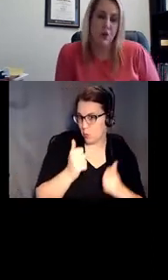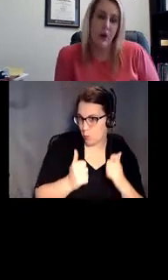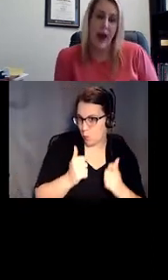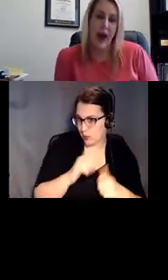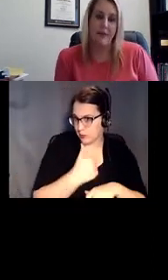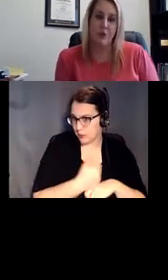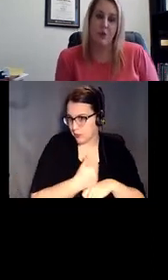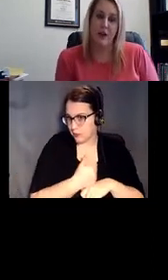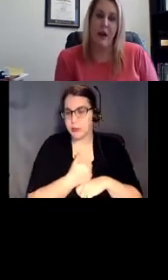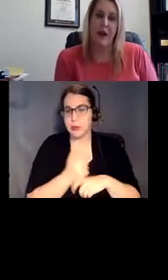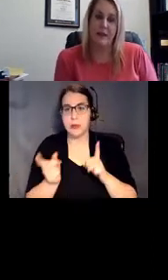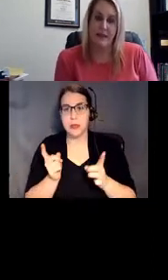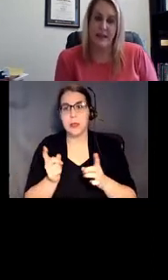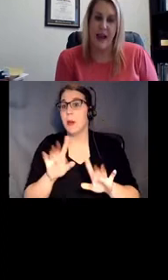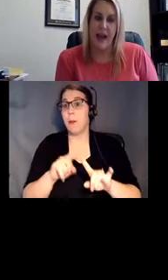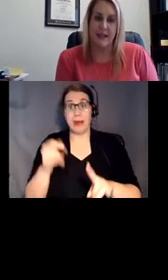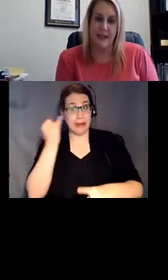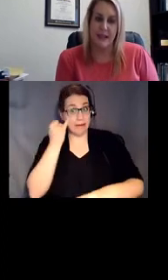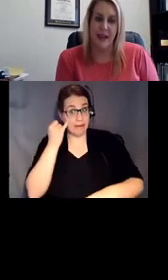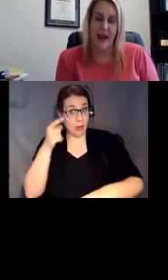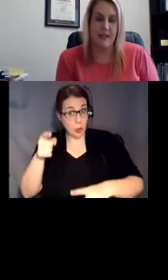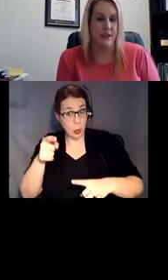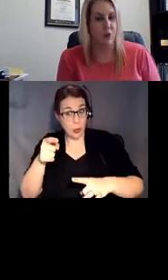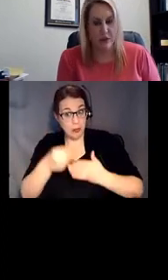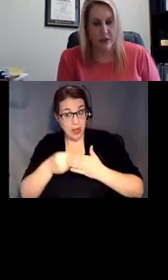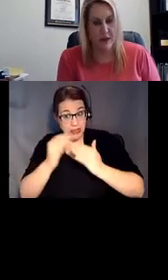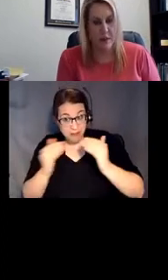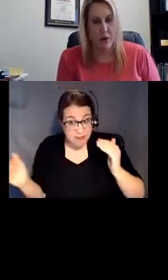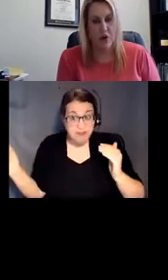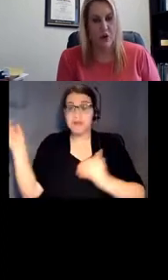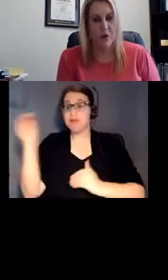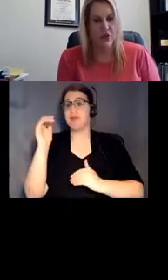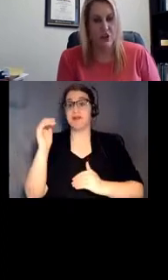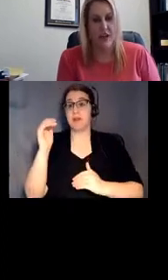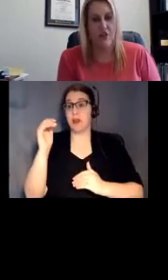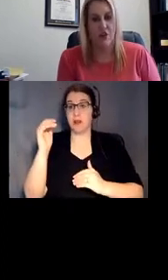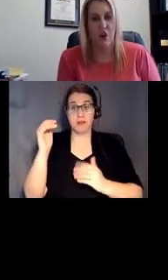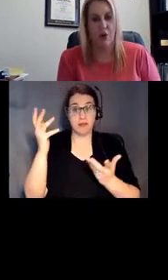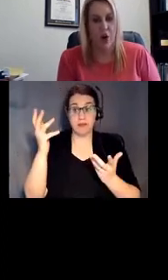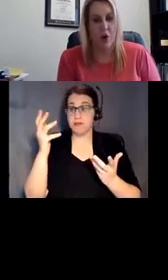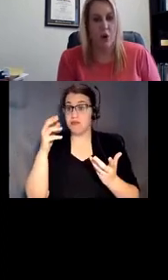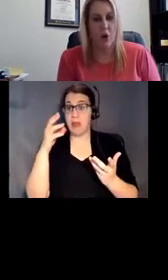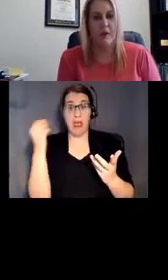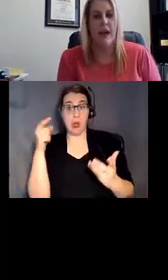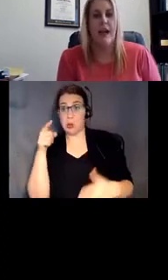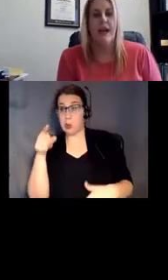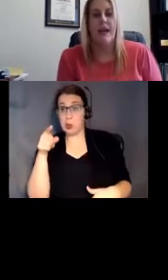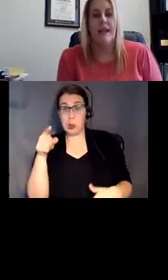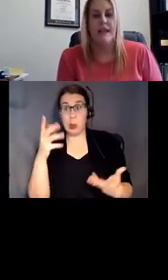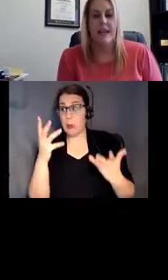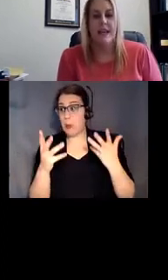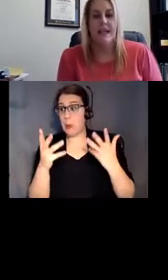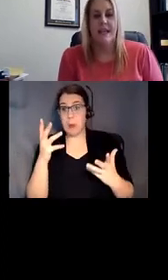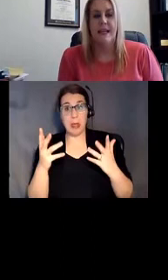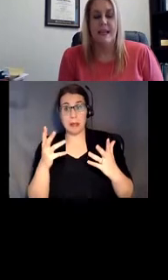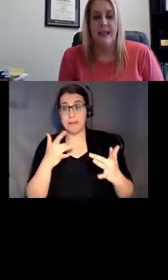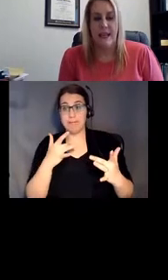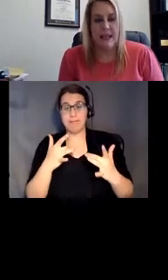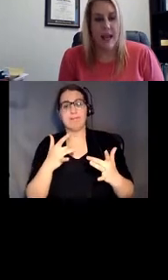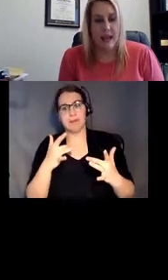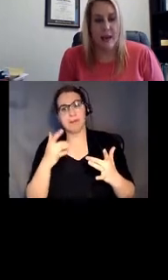you do have to worry about estate tax and gift tax, and of course that number could always change and go lower,